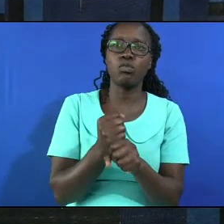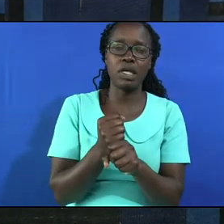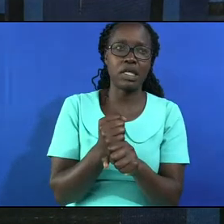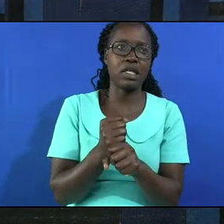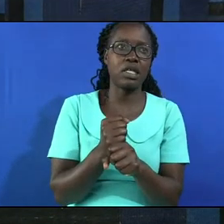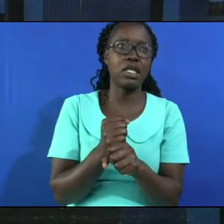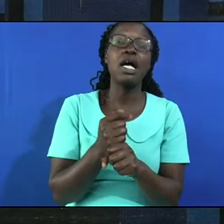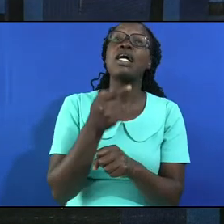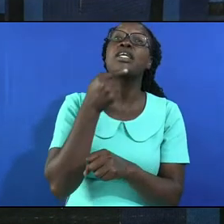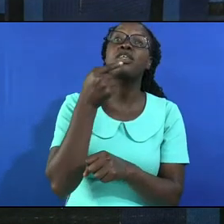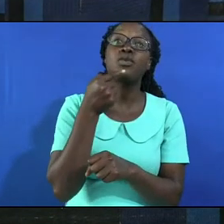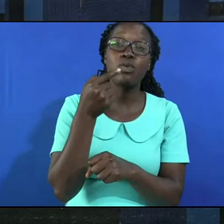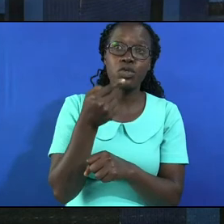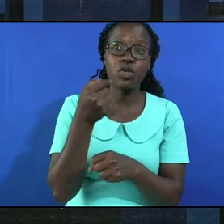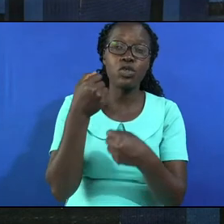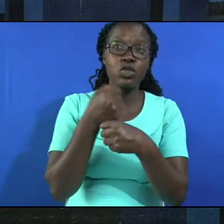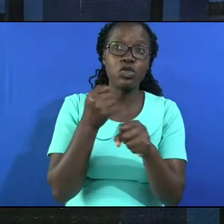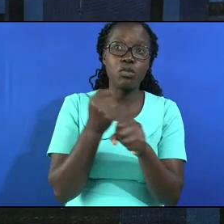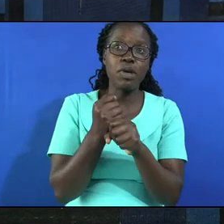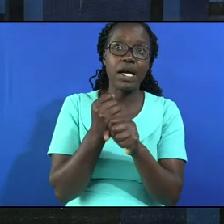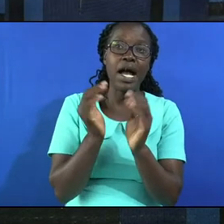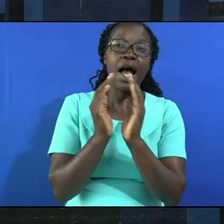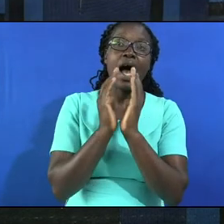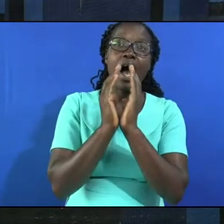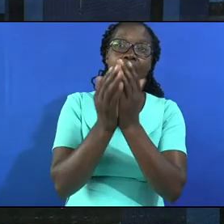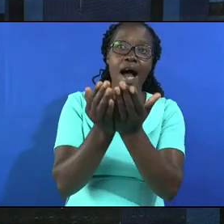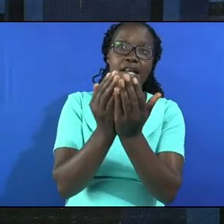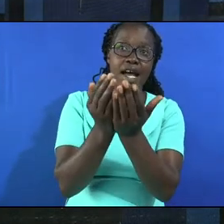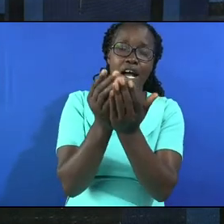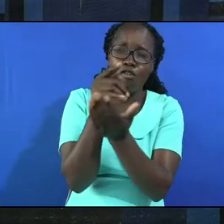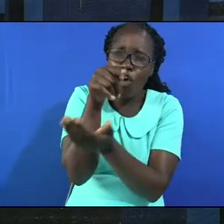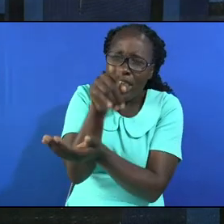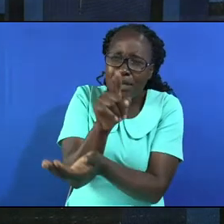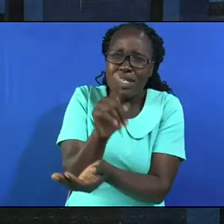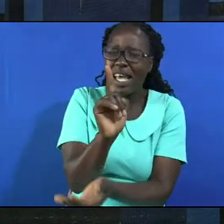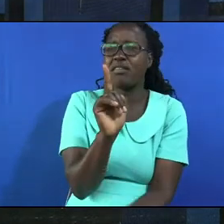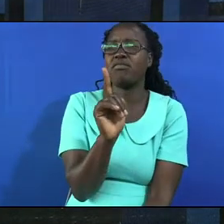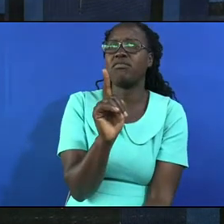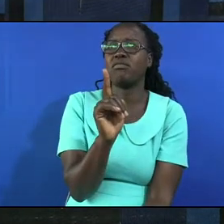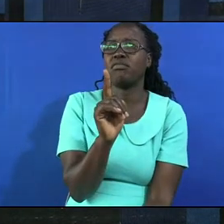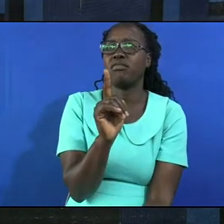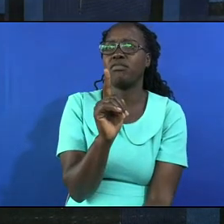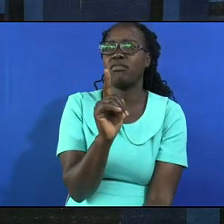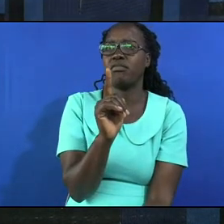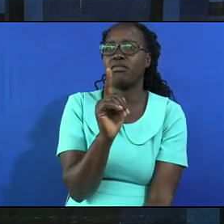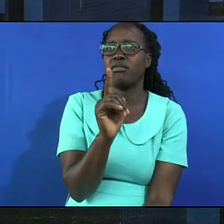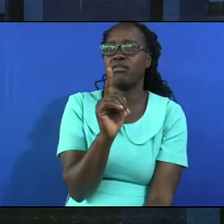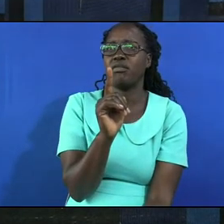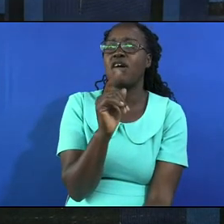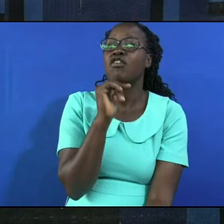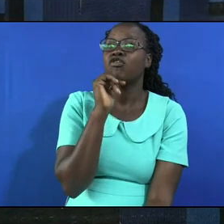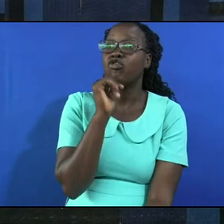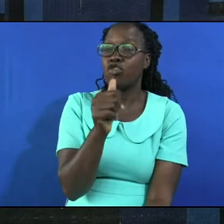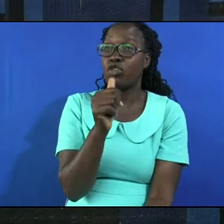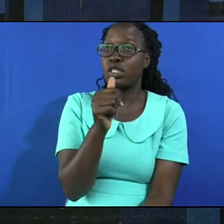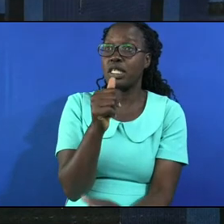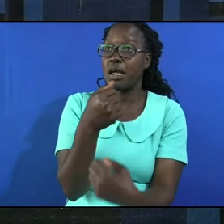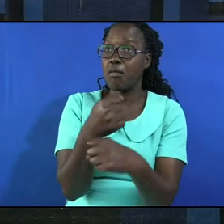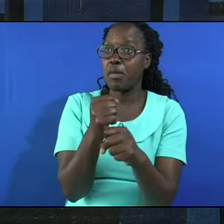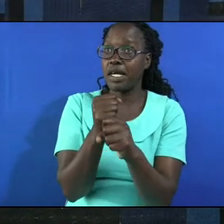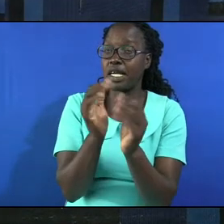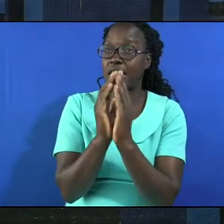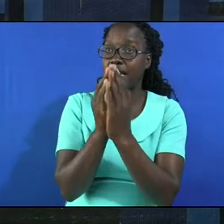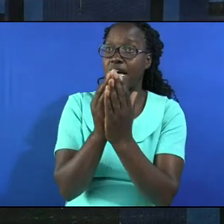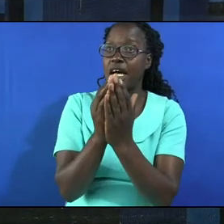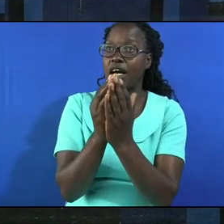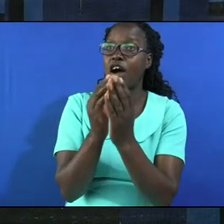He was told to make an ark for himself. He was not making an